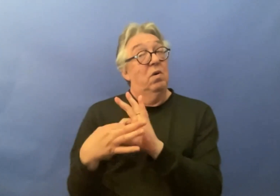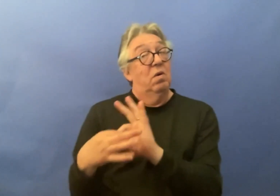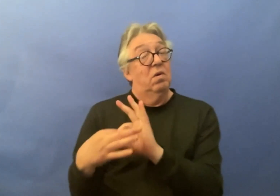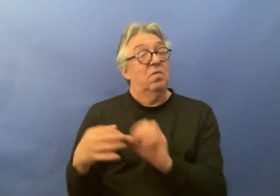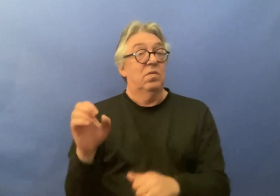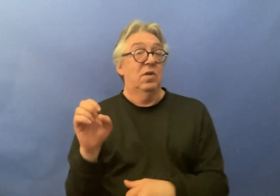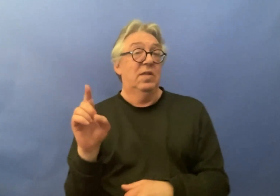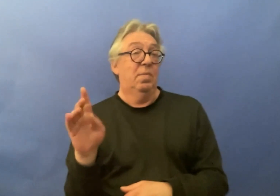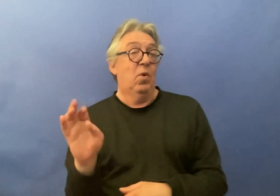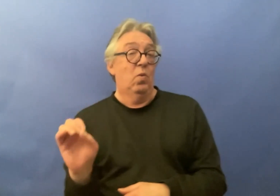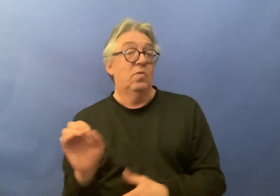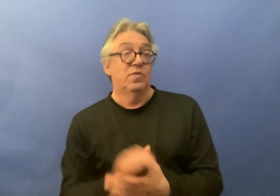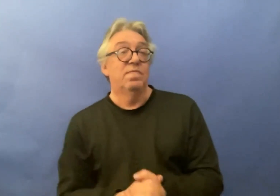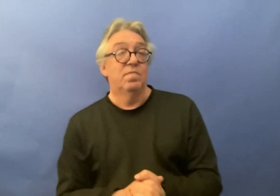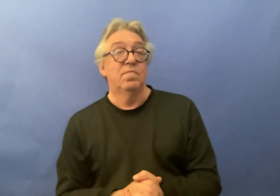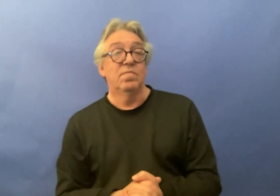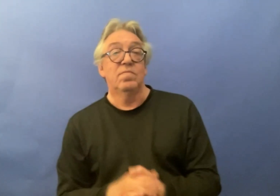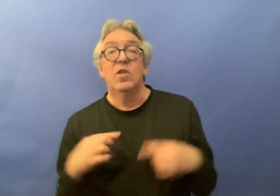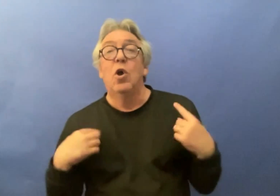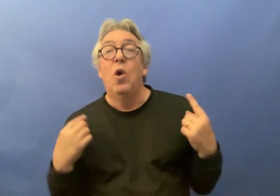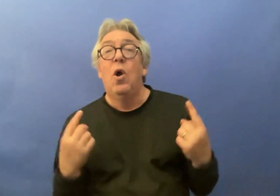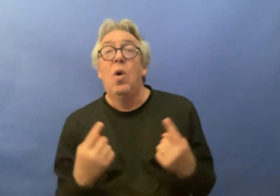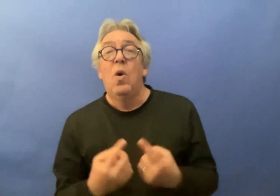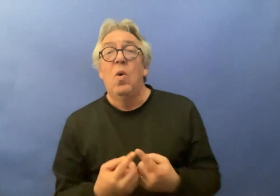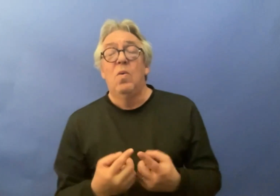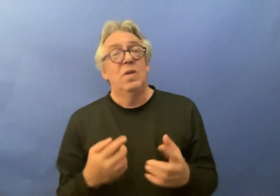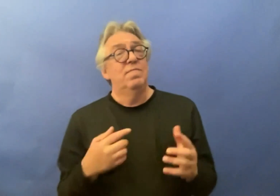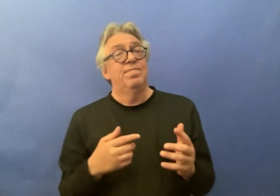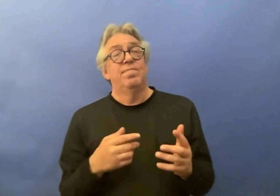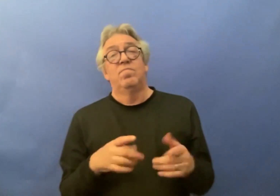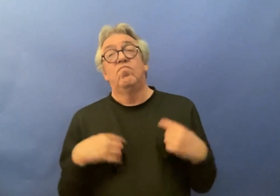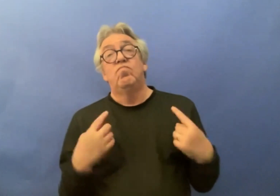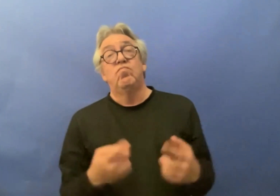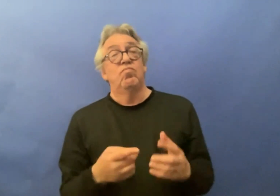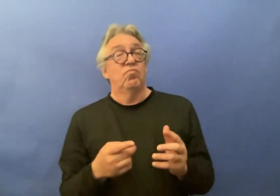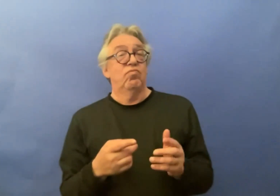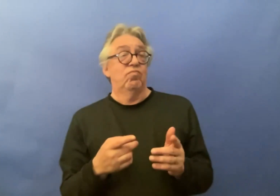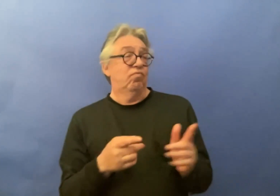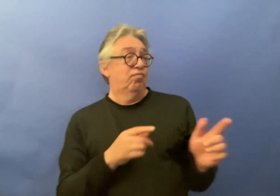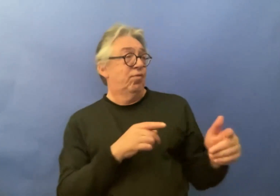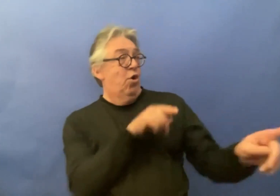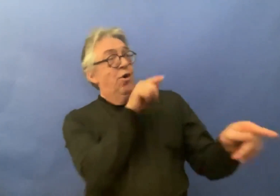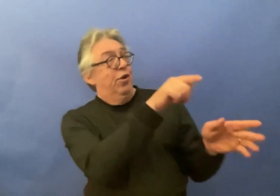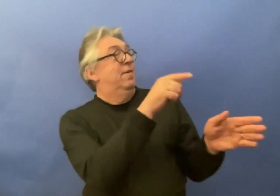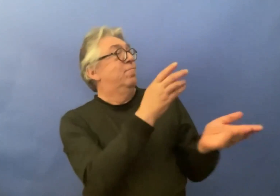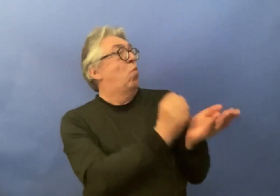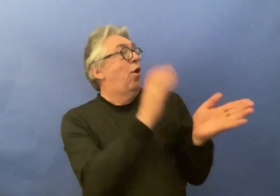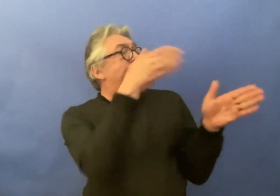understanding that even though we work across different sectors and look